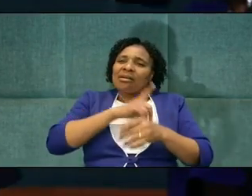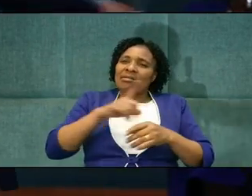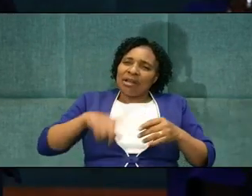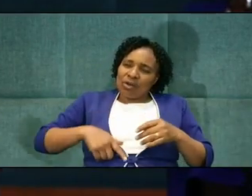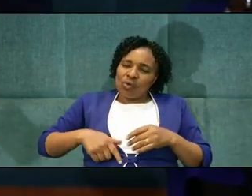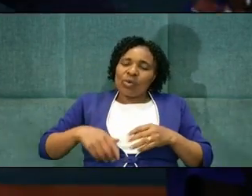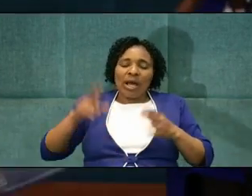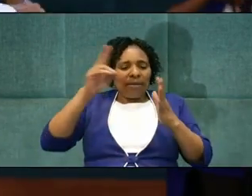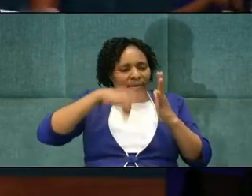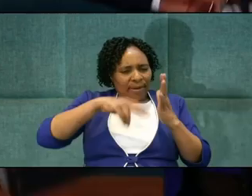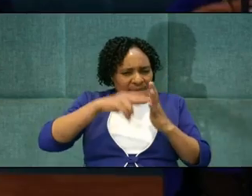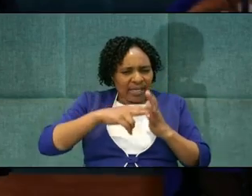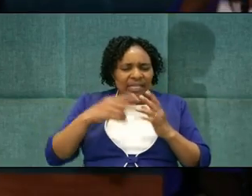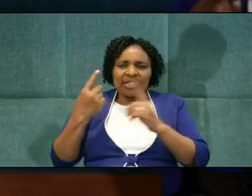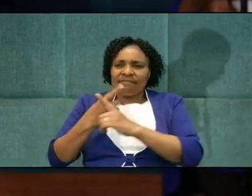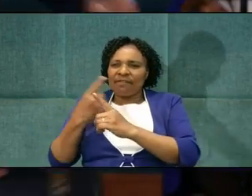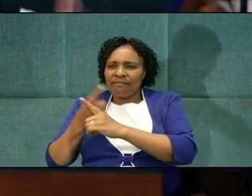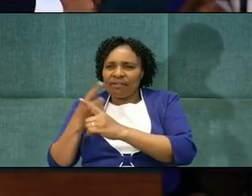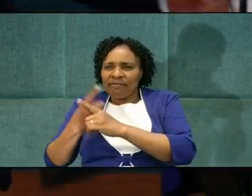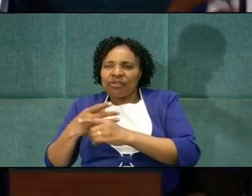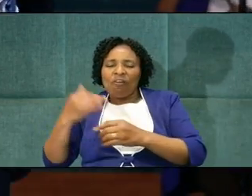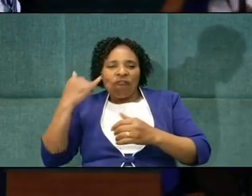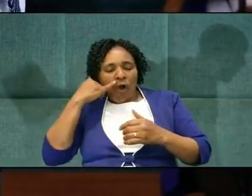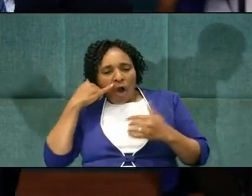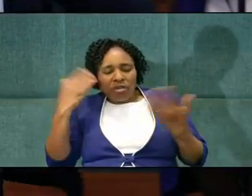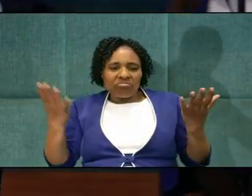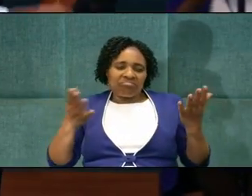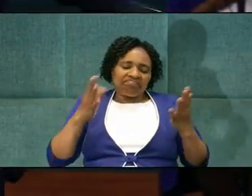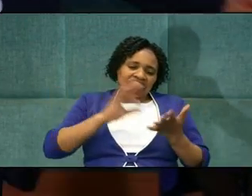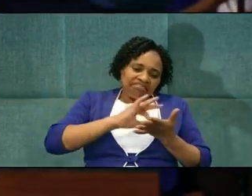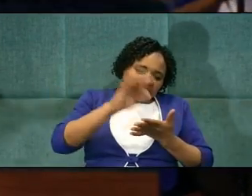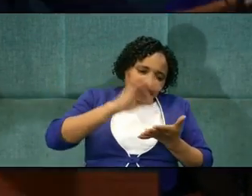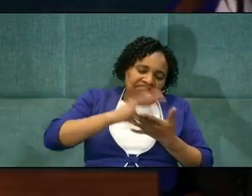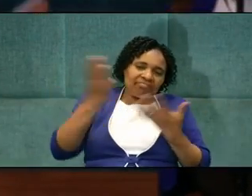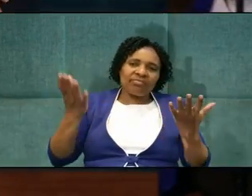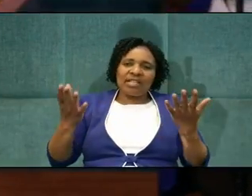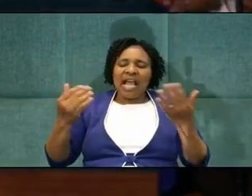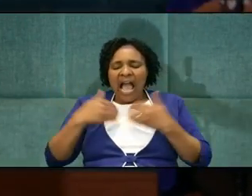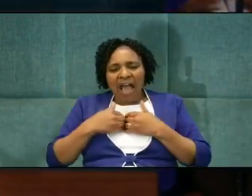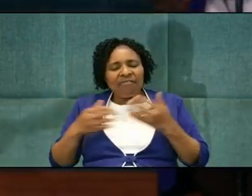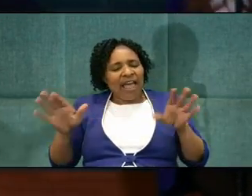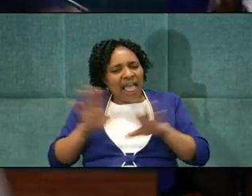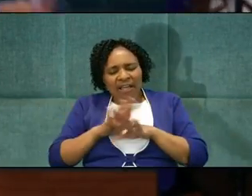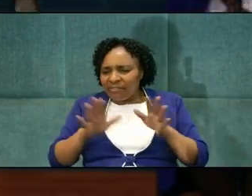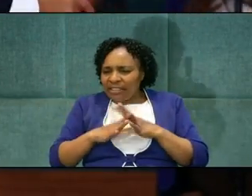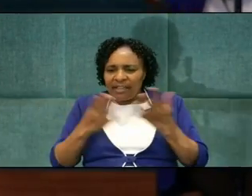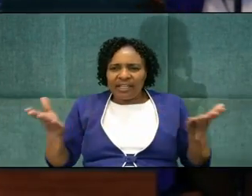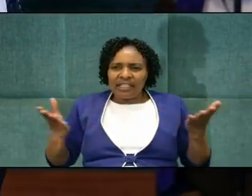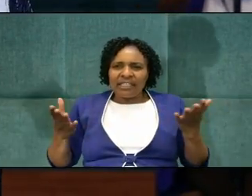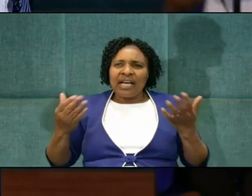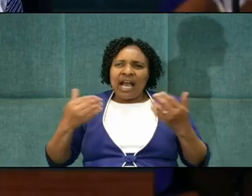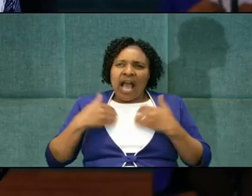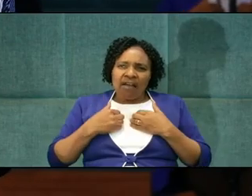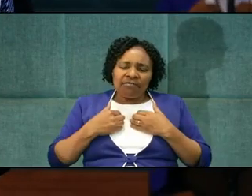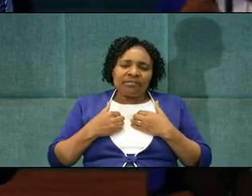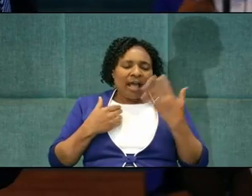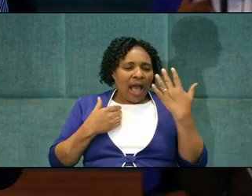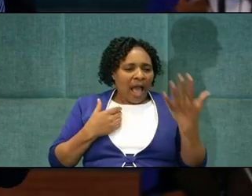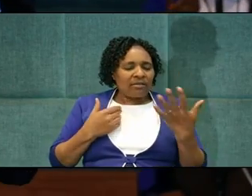different versions. You have it on your phone. You have it on your iPad. You have it. You have it. You have it left. You have it right. You have it. You have